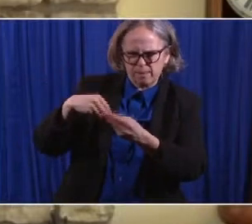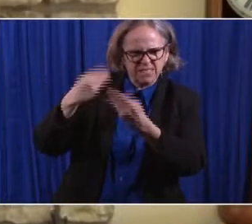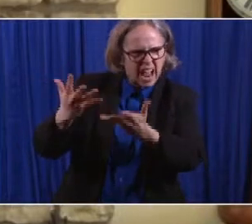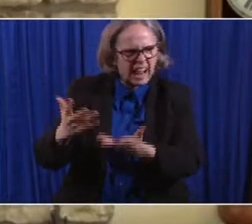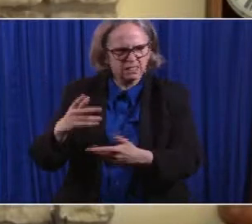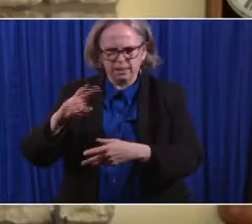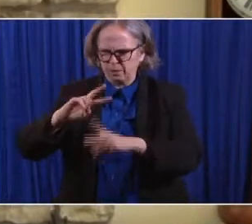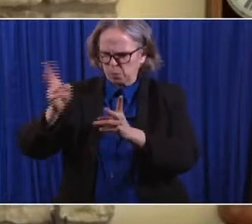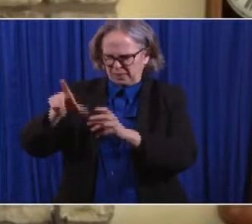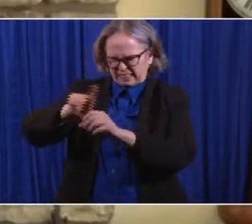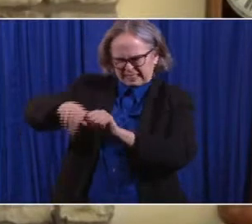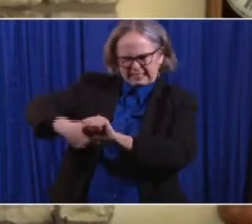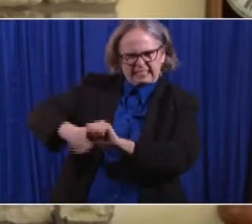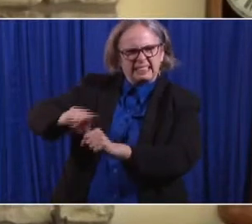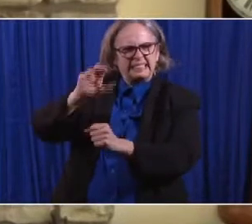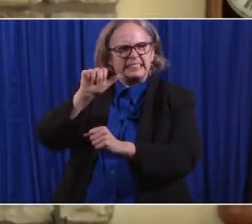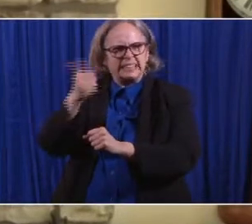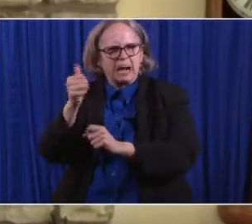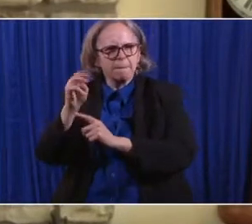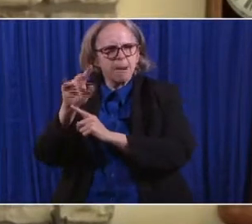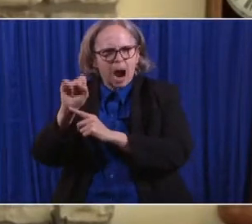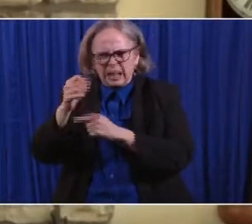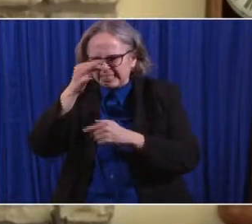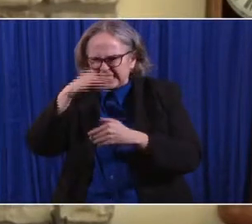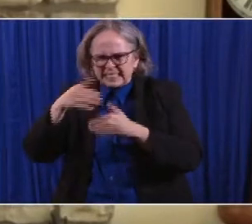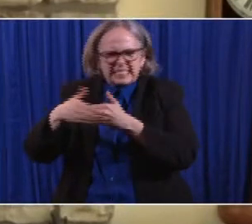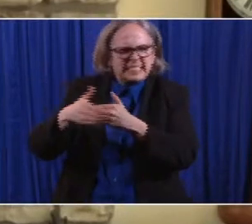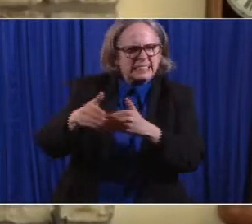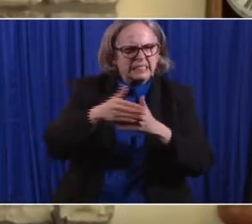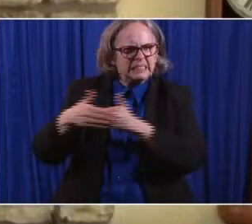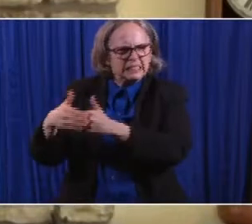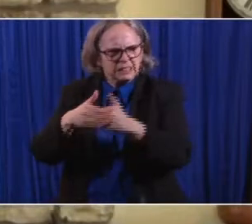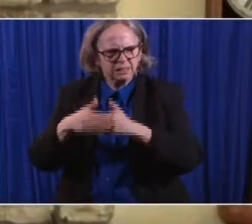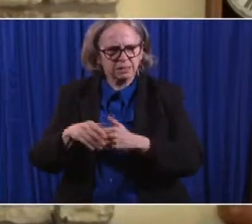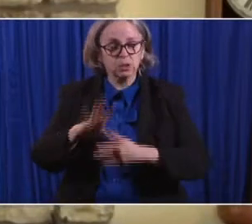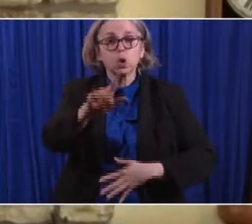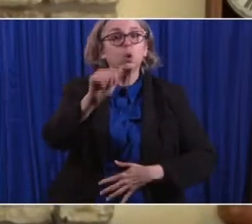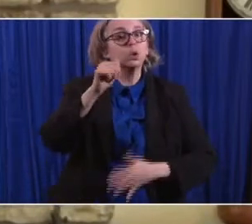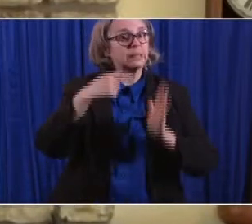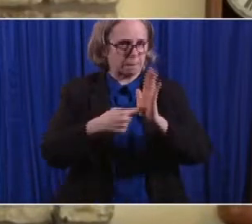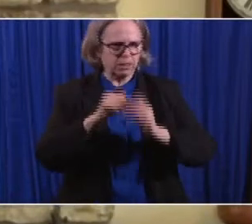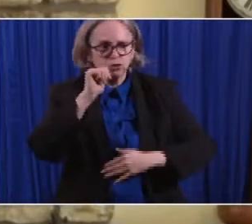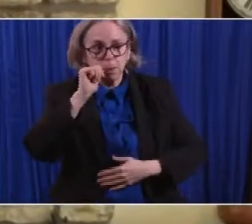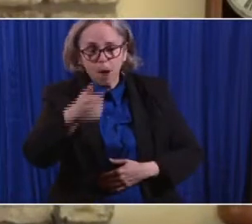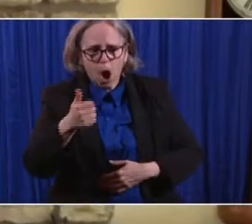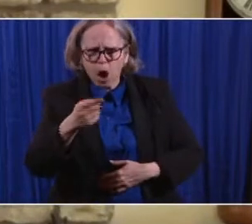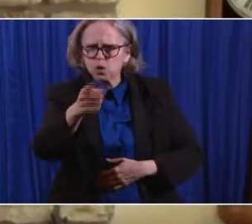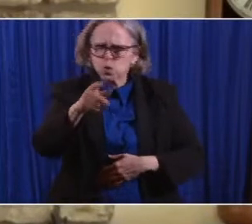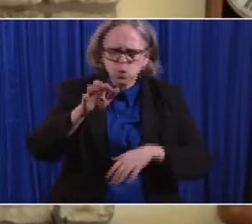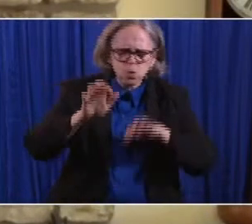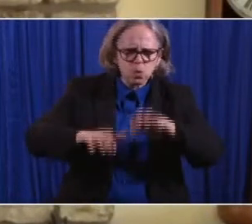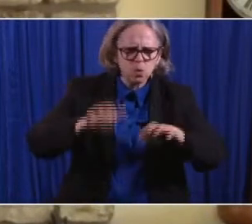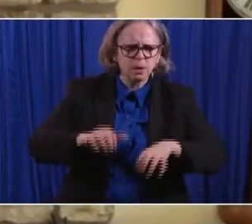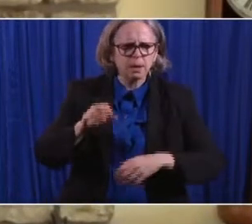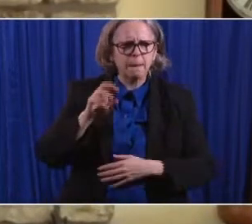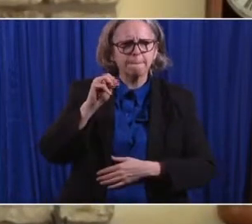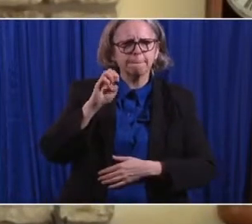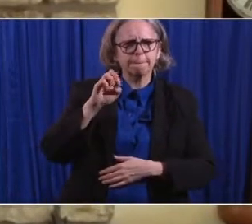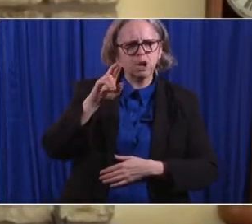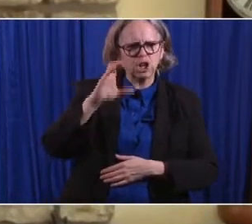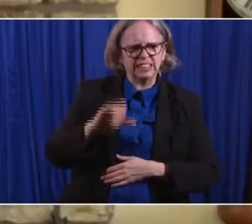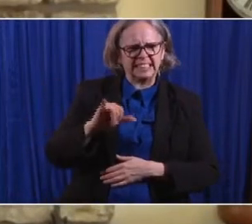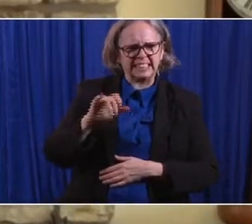miles. And if you look at tomorrow for Mercy, Toledo, and Lucas County vaccination site, this